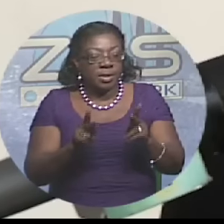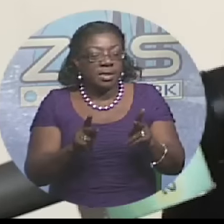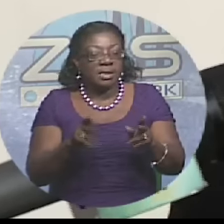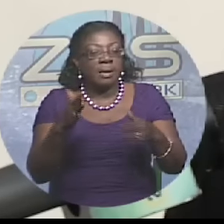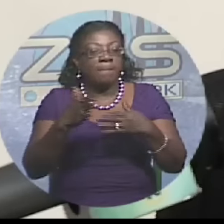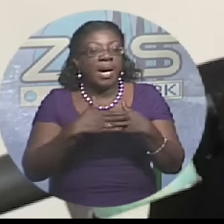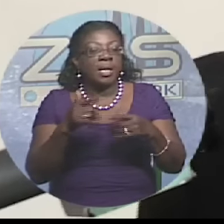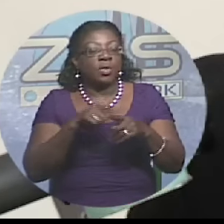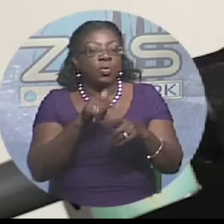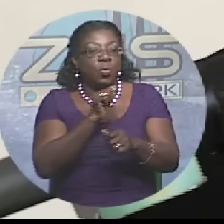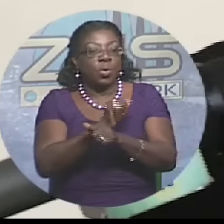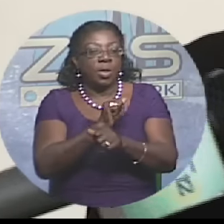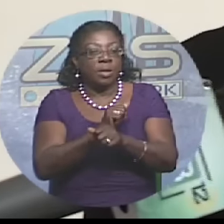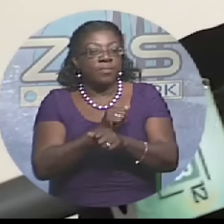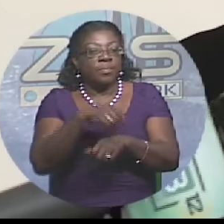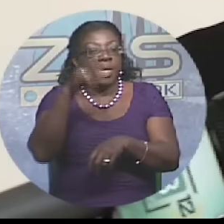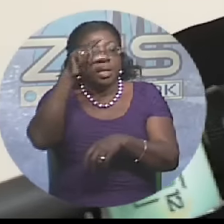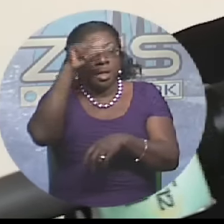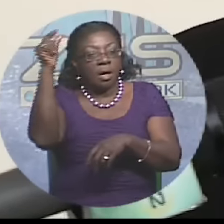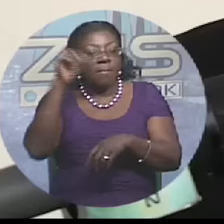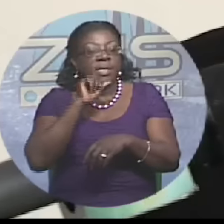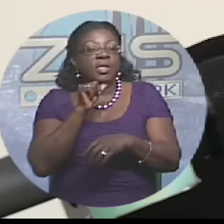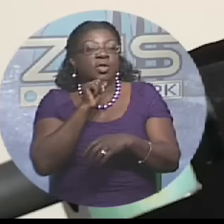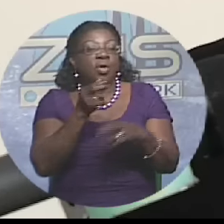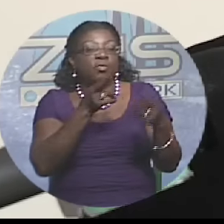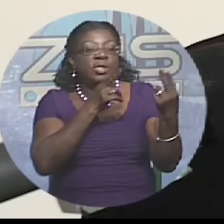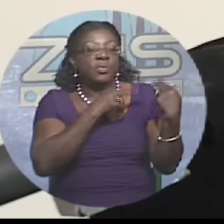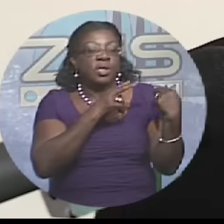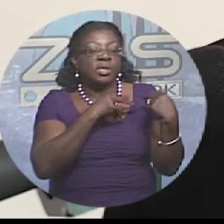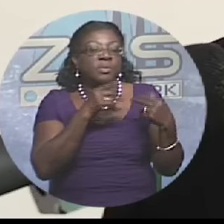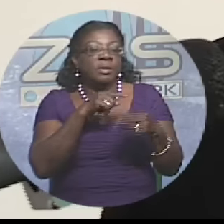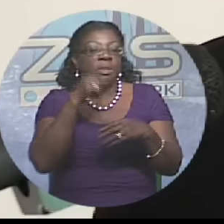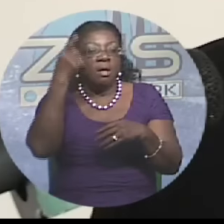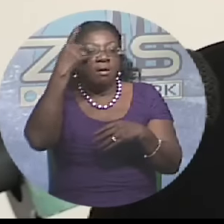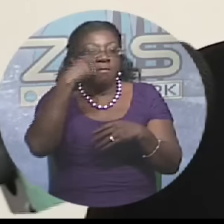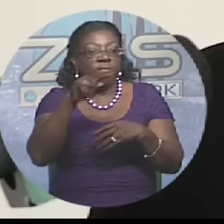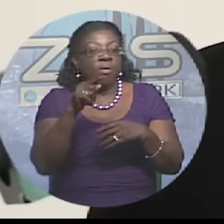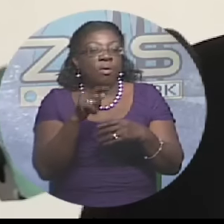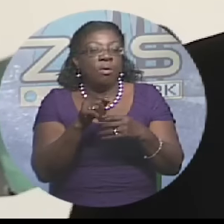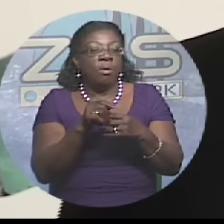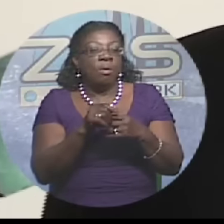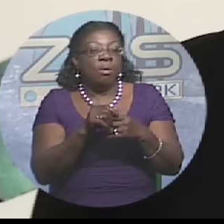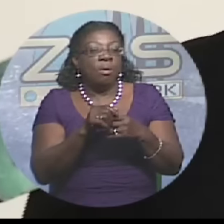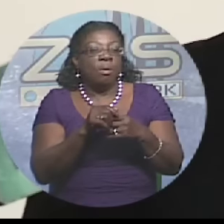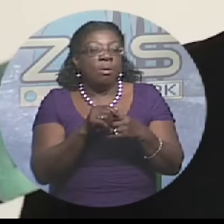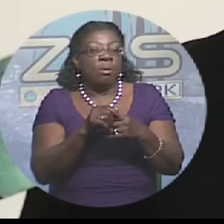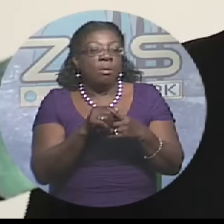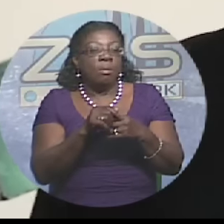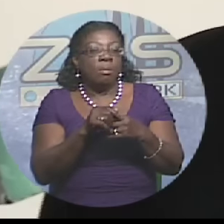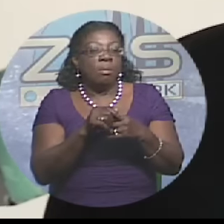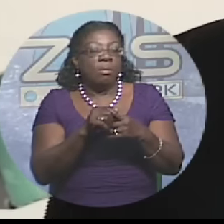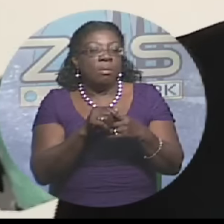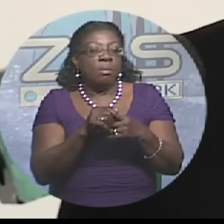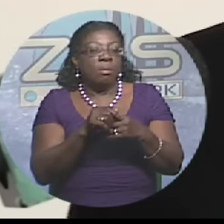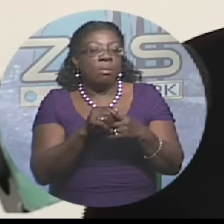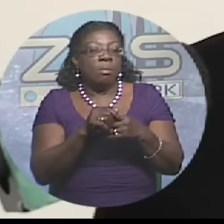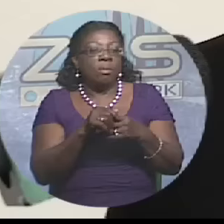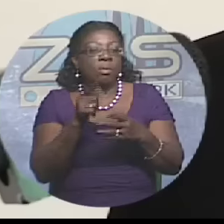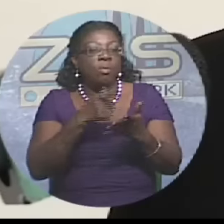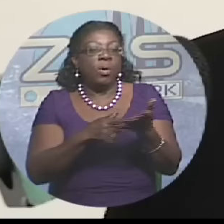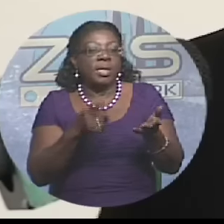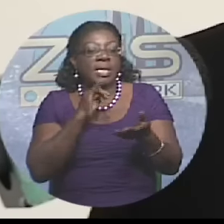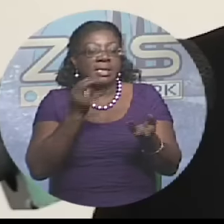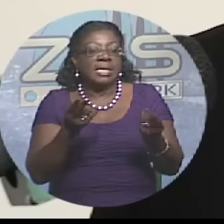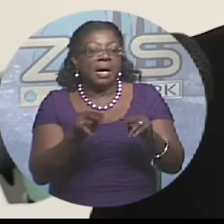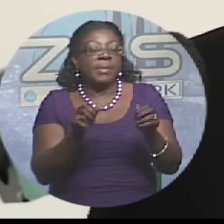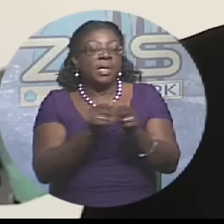Everybody knows the government is not responsible for the catastrophe which is presently ongoing with Bahamar.